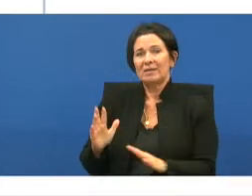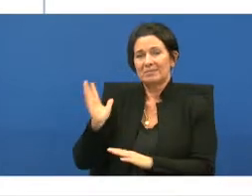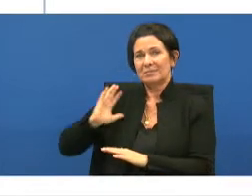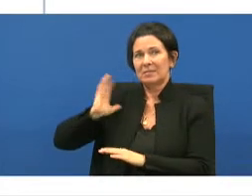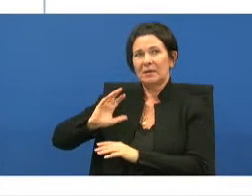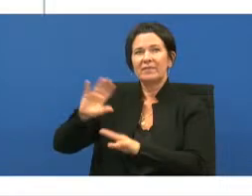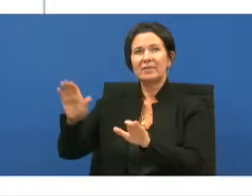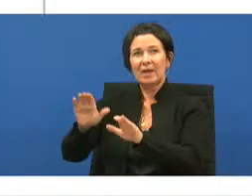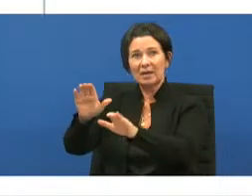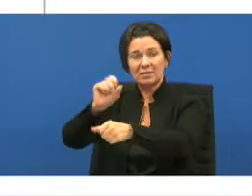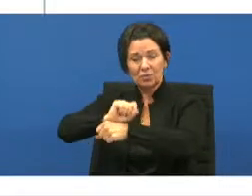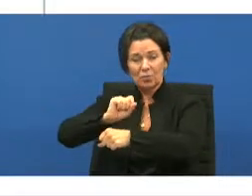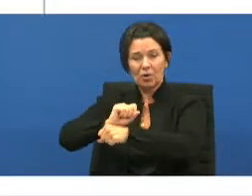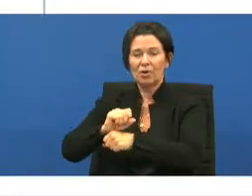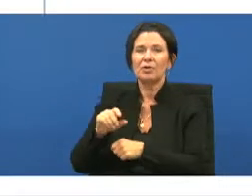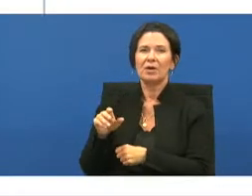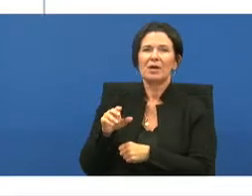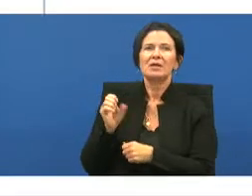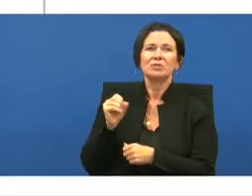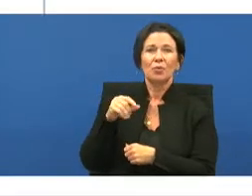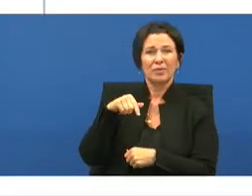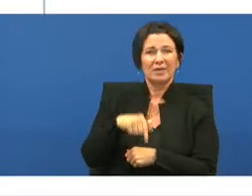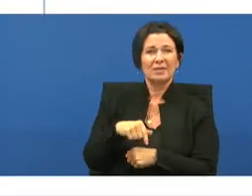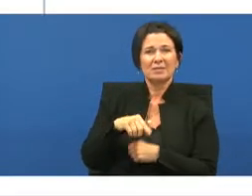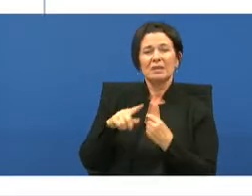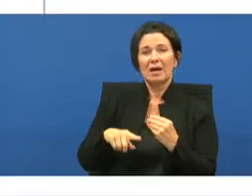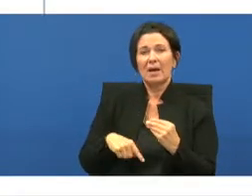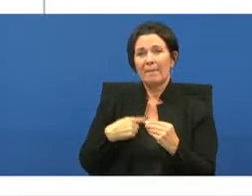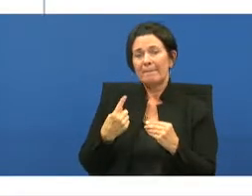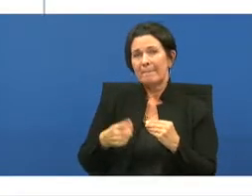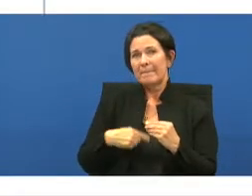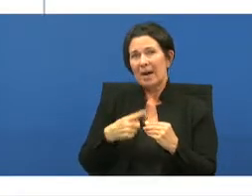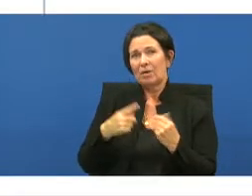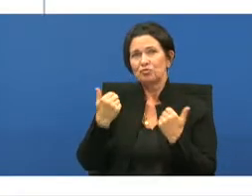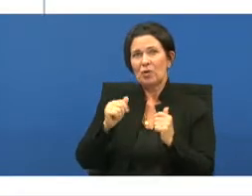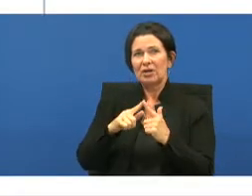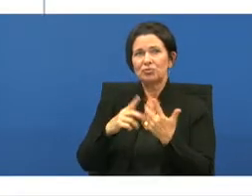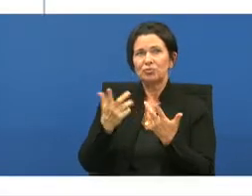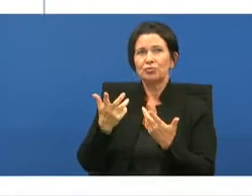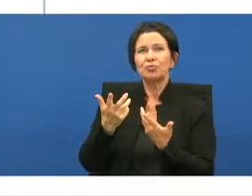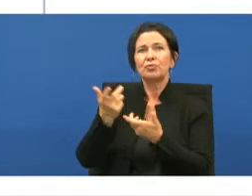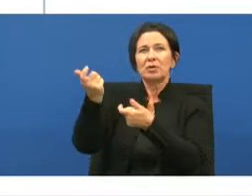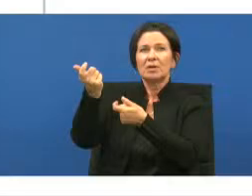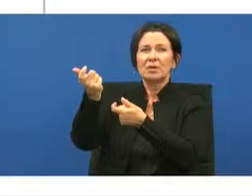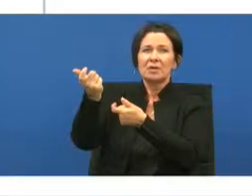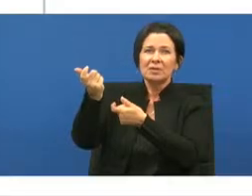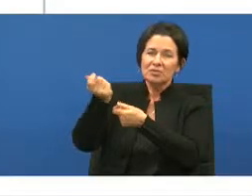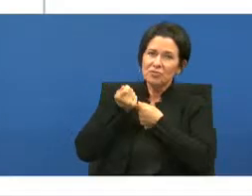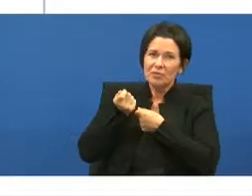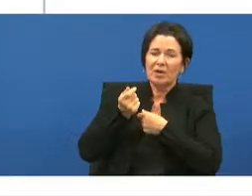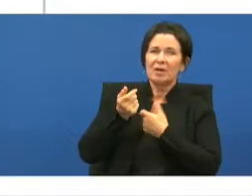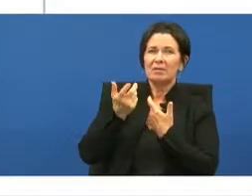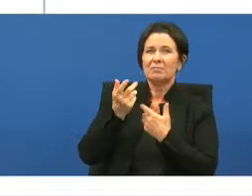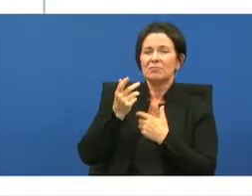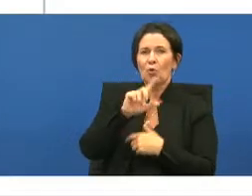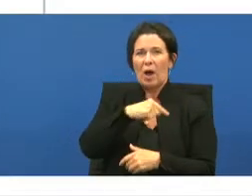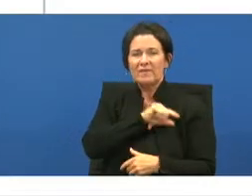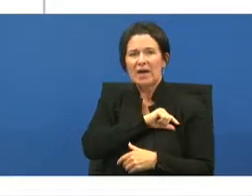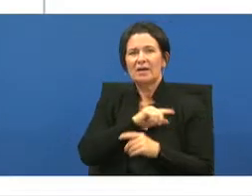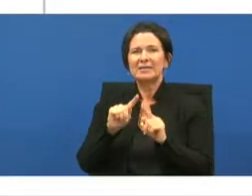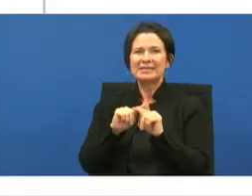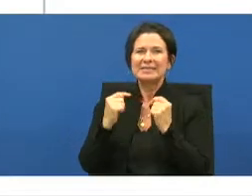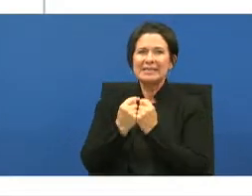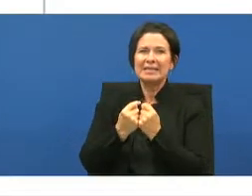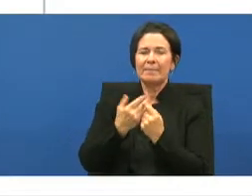the marketplace. So this really is about attracting a qualified development team. It's about finding the right